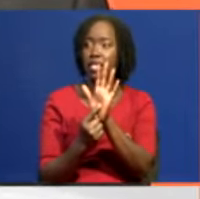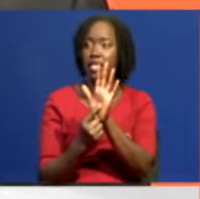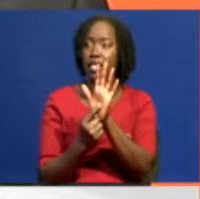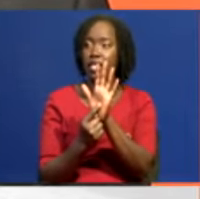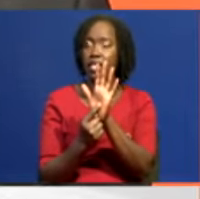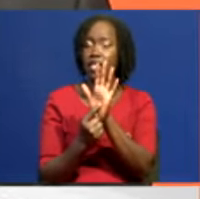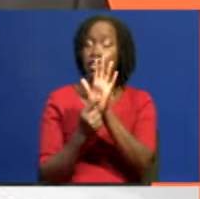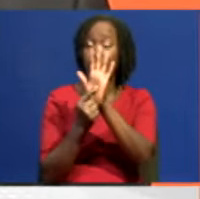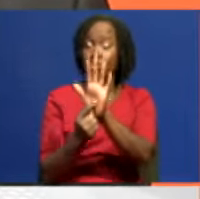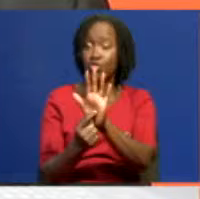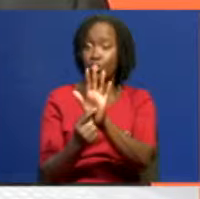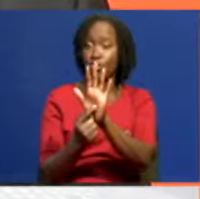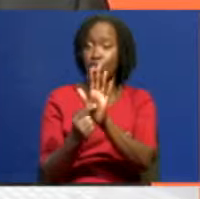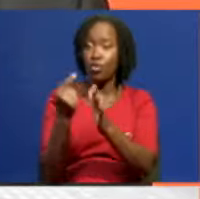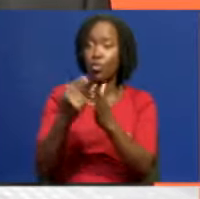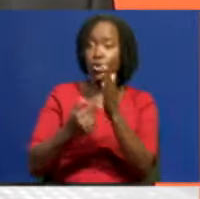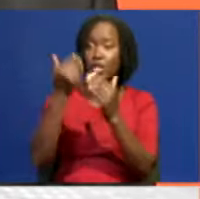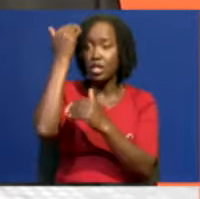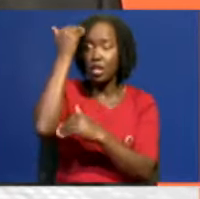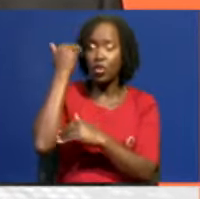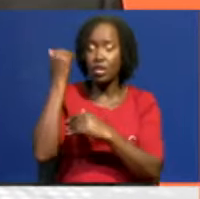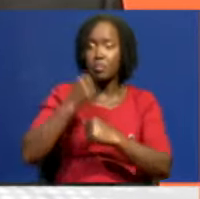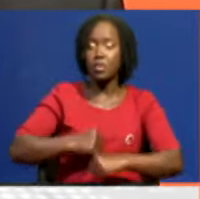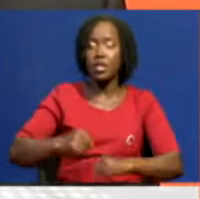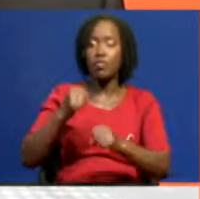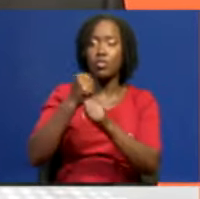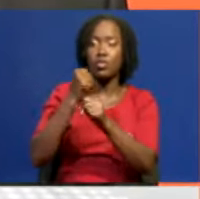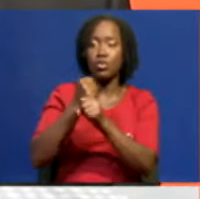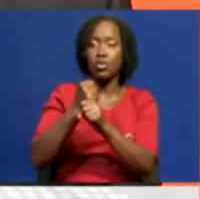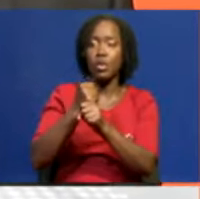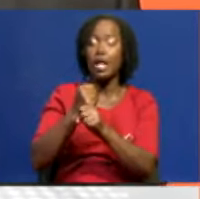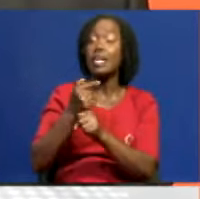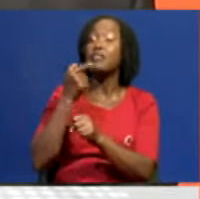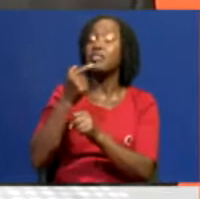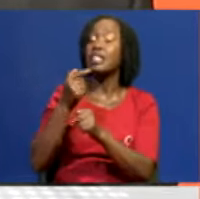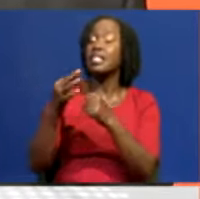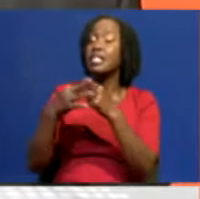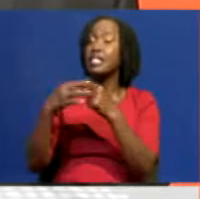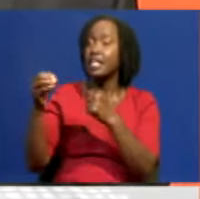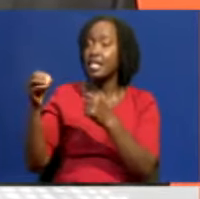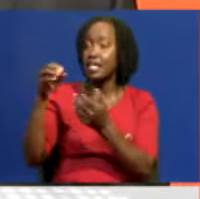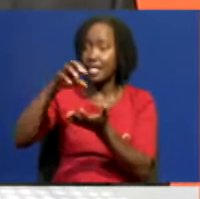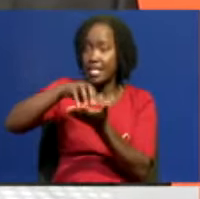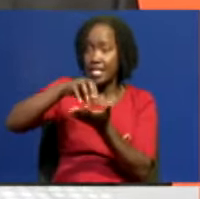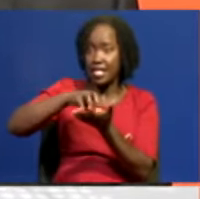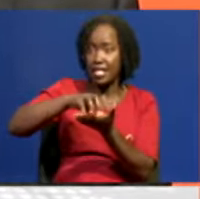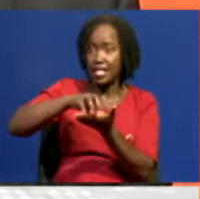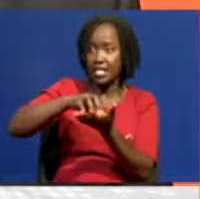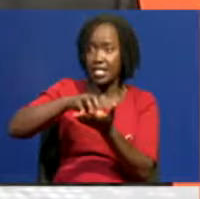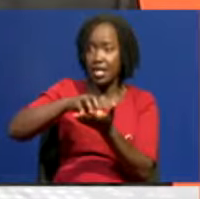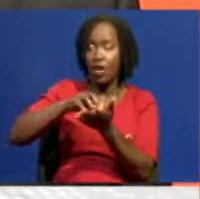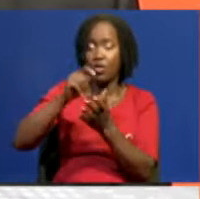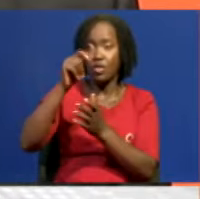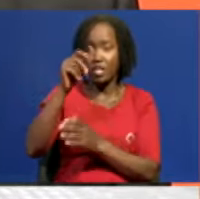demonstrate what the court has been able to do. As I have said, the 800 cases that are on the